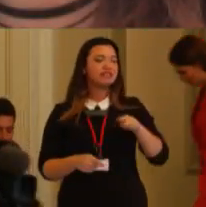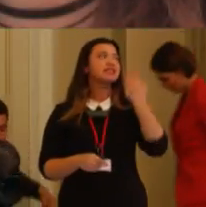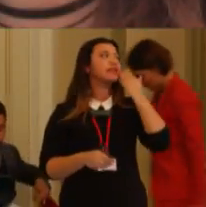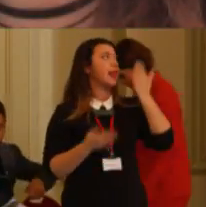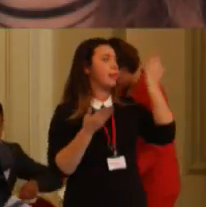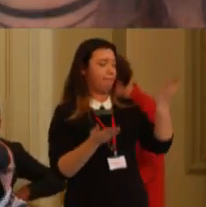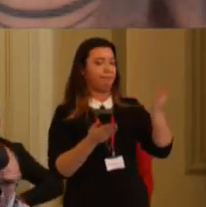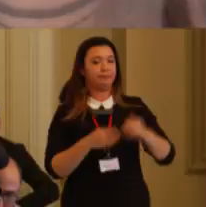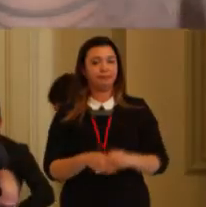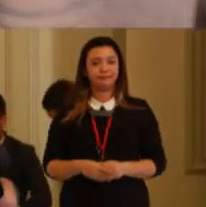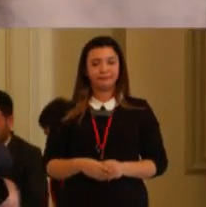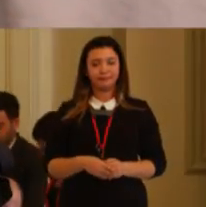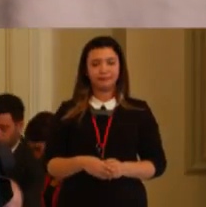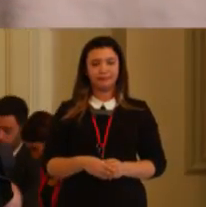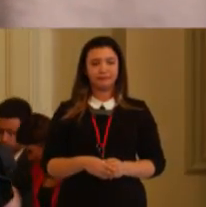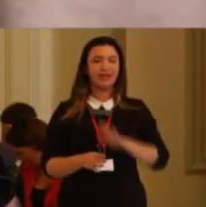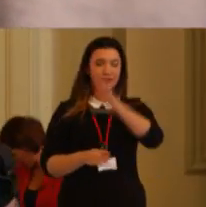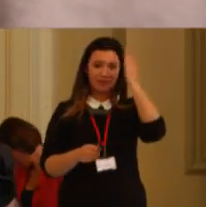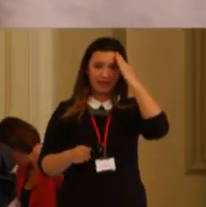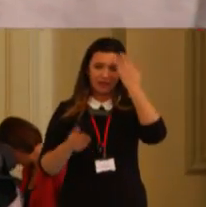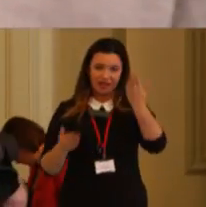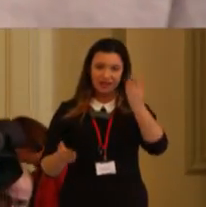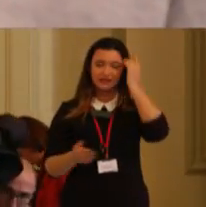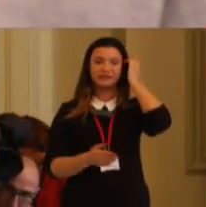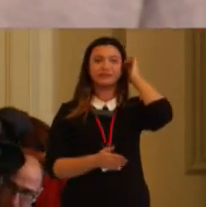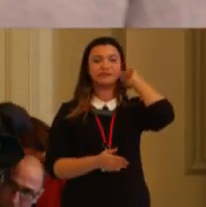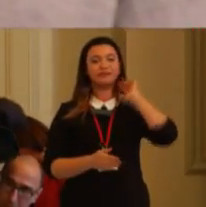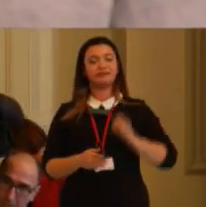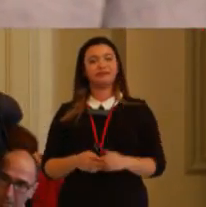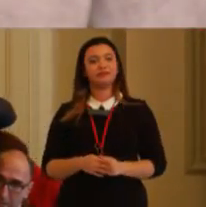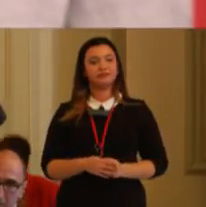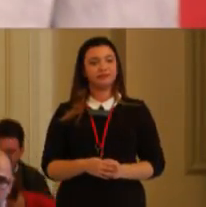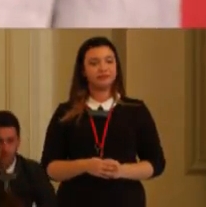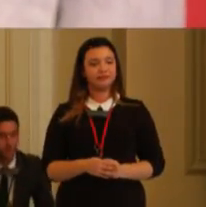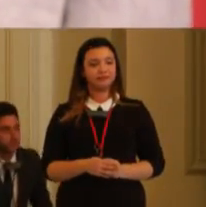here. There we go. So you have the microphone. Good afternoon. Hello.